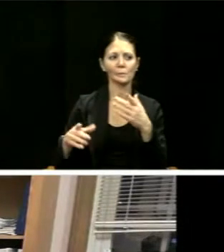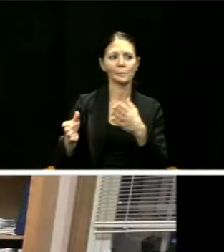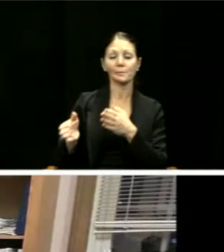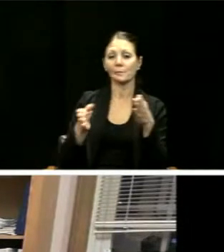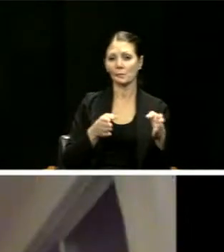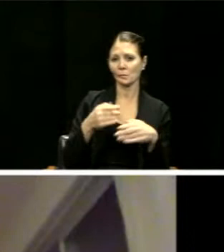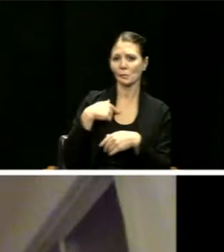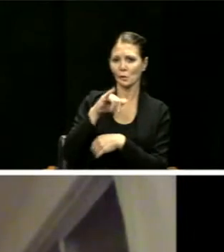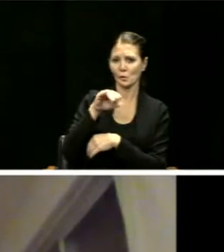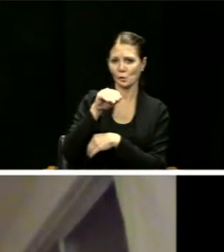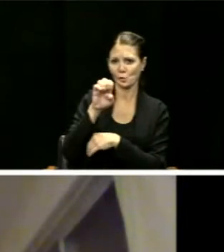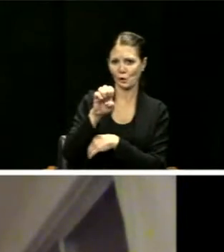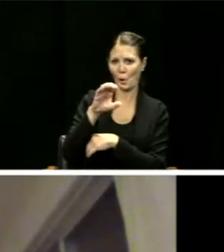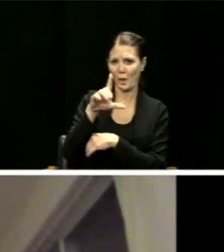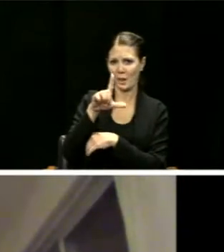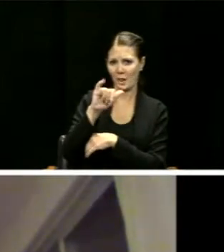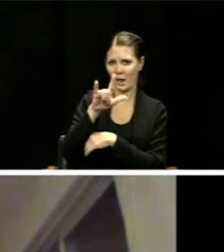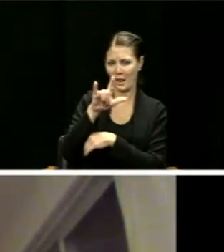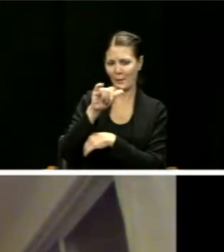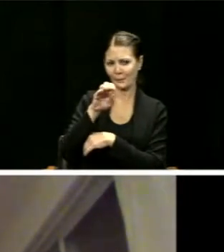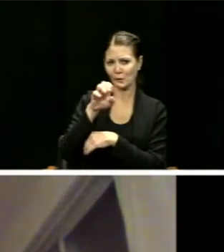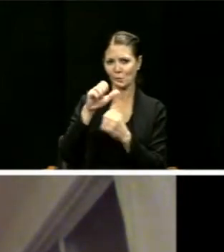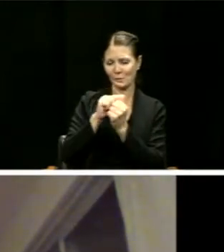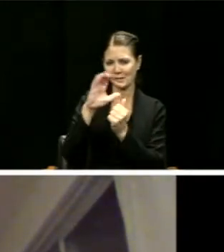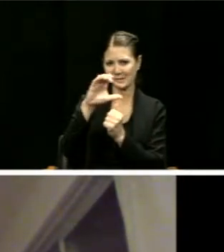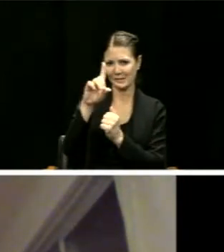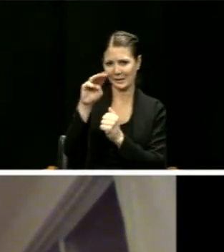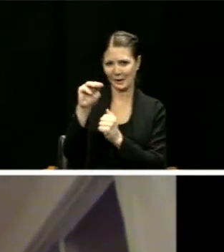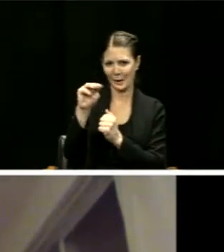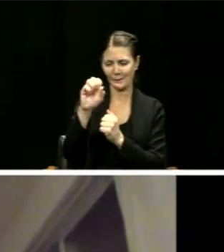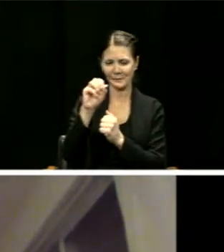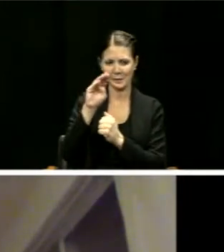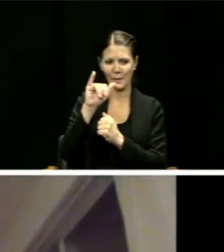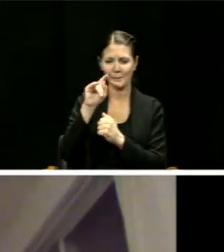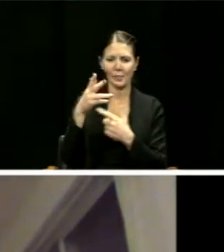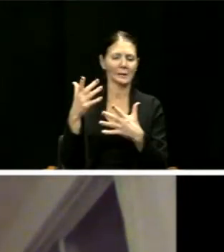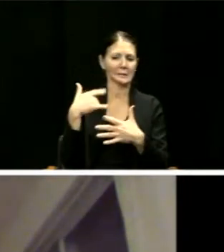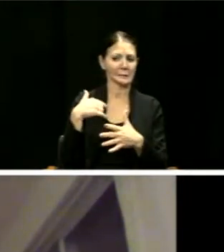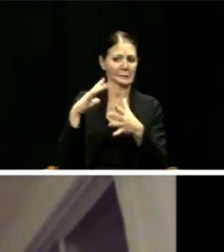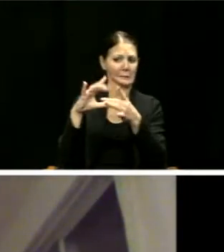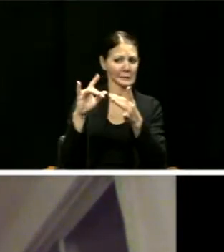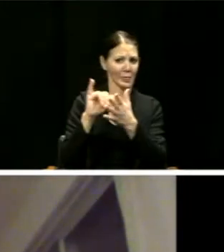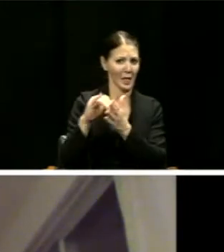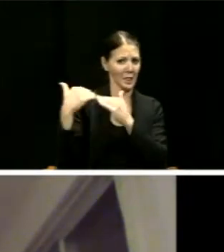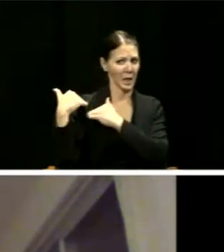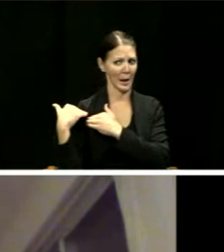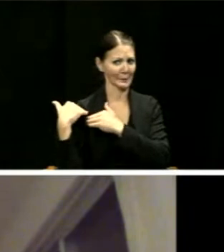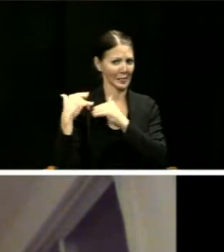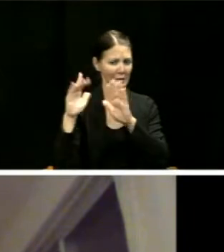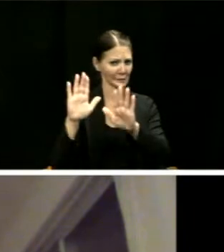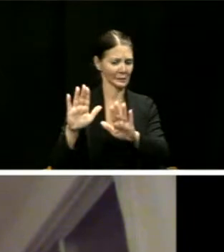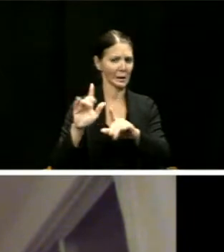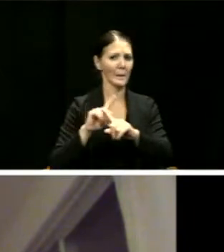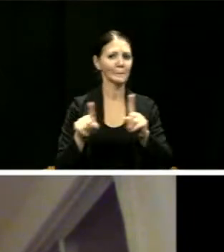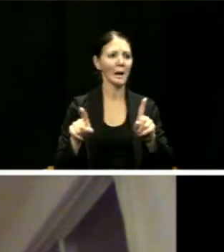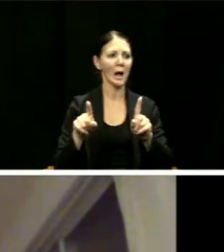Lalivity with CDM Smith, and I'm certainly not going to speak to the liability question, but I will say that, I'm sure that I sense the